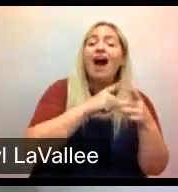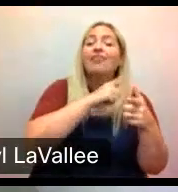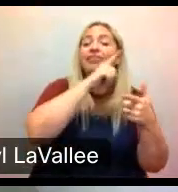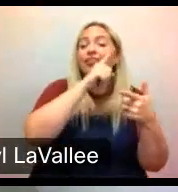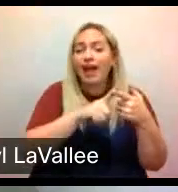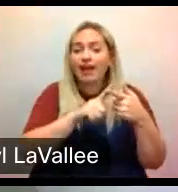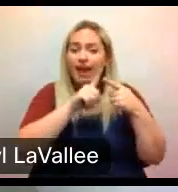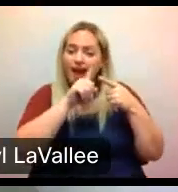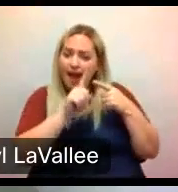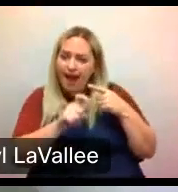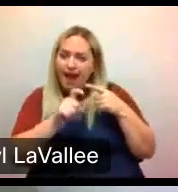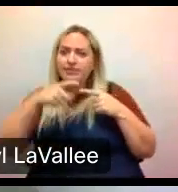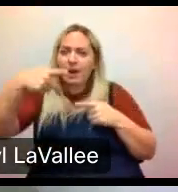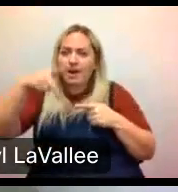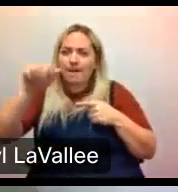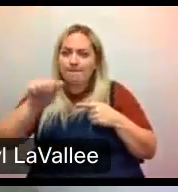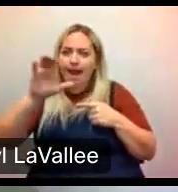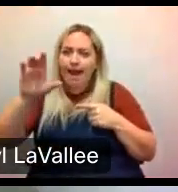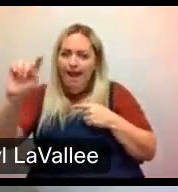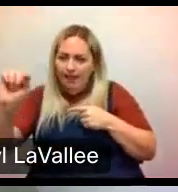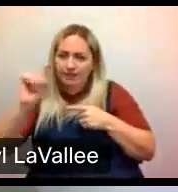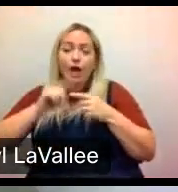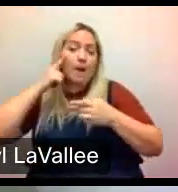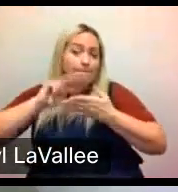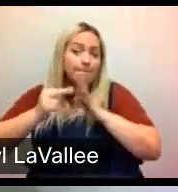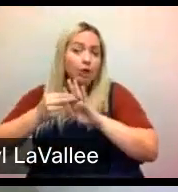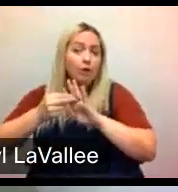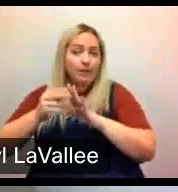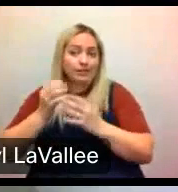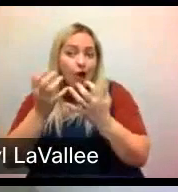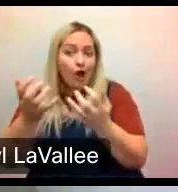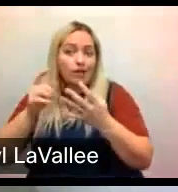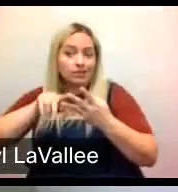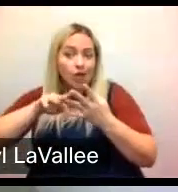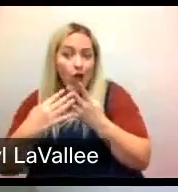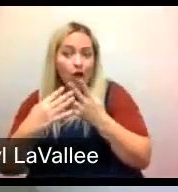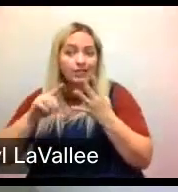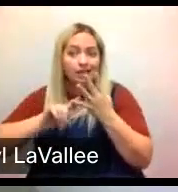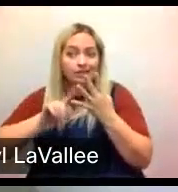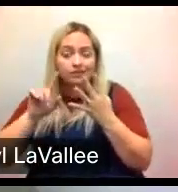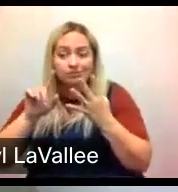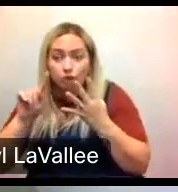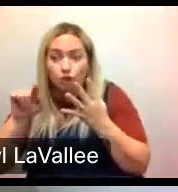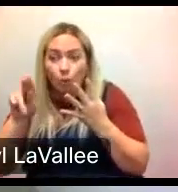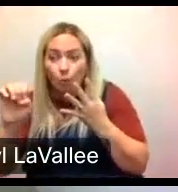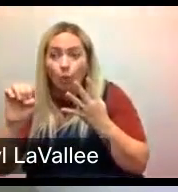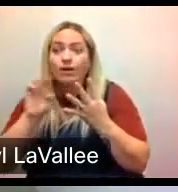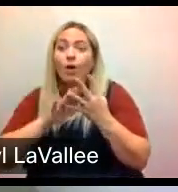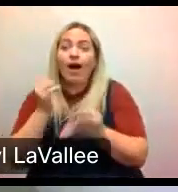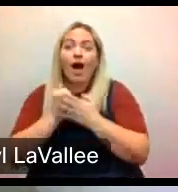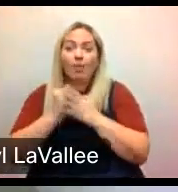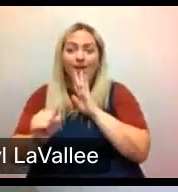those packed questions about the purpose, audience, context, and tone of the work can help you identify the main idea.